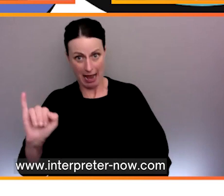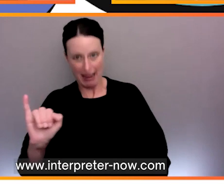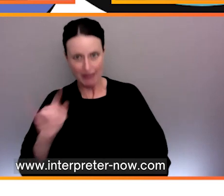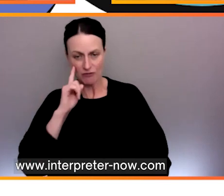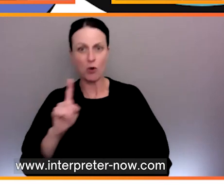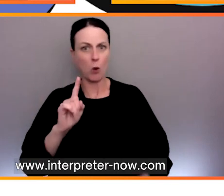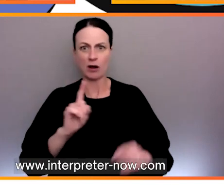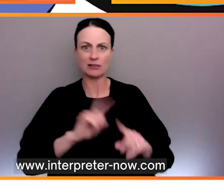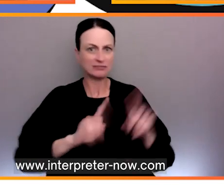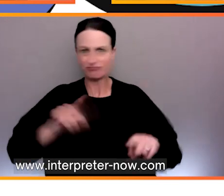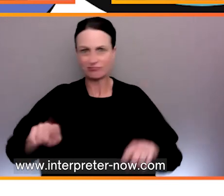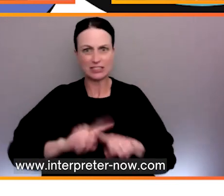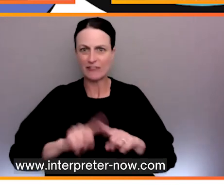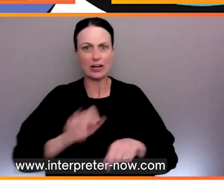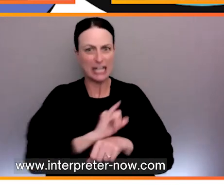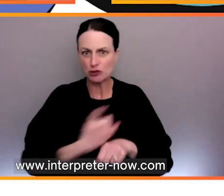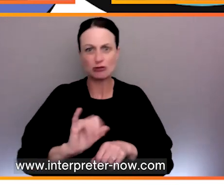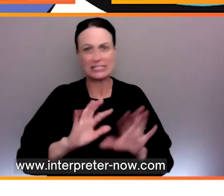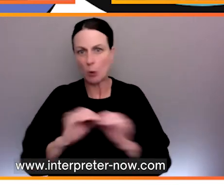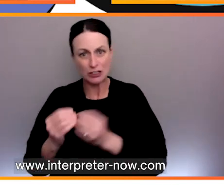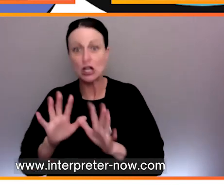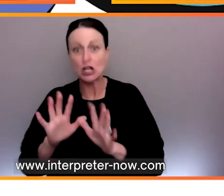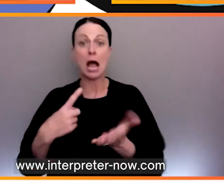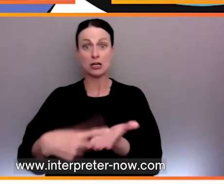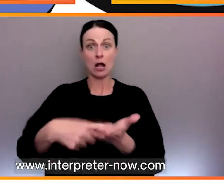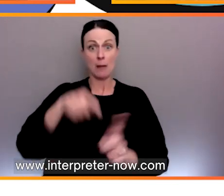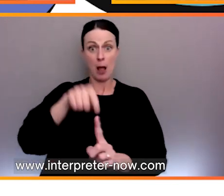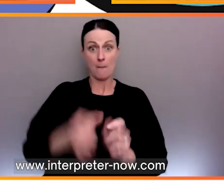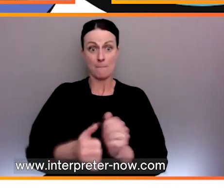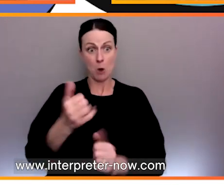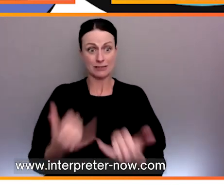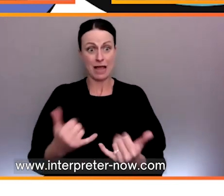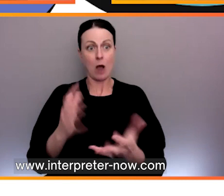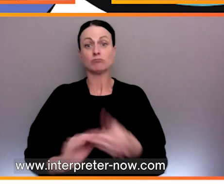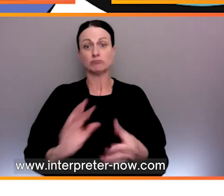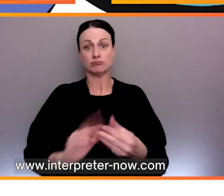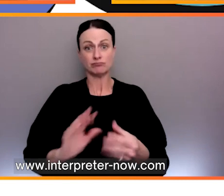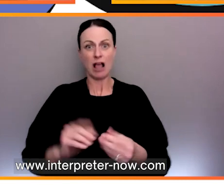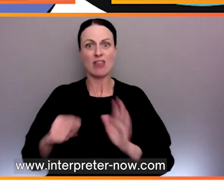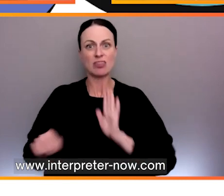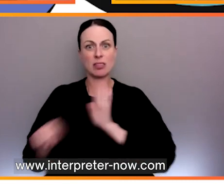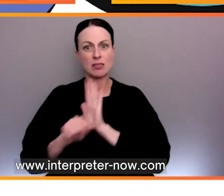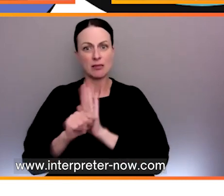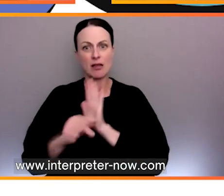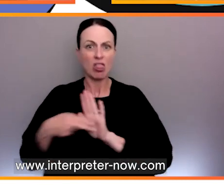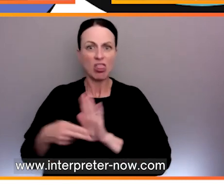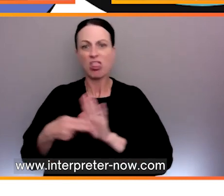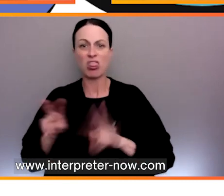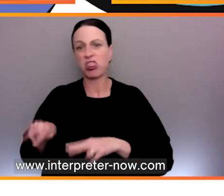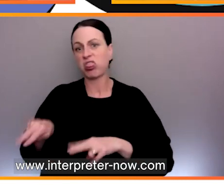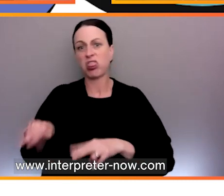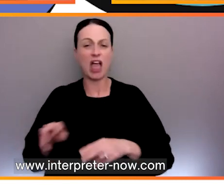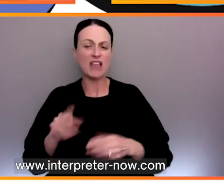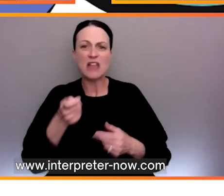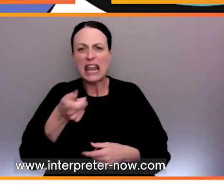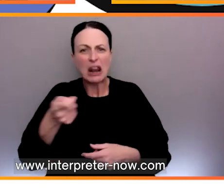were harassment and bullying. Yeah. And it took me much, much later to realize the bullying piece. Harassment